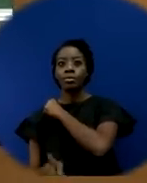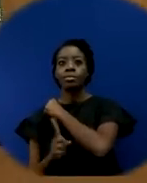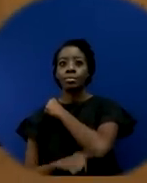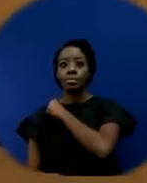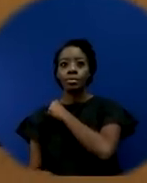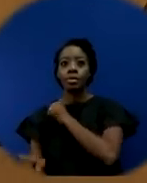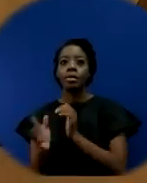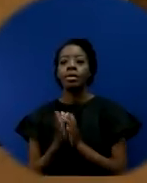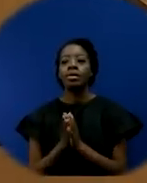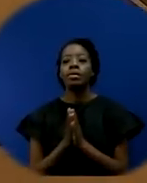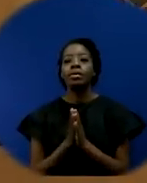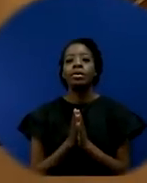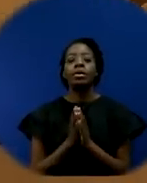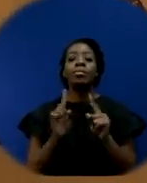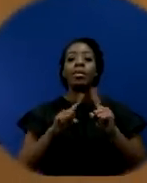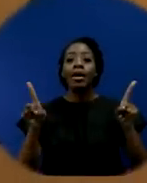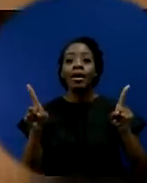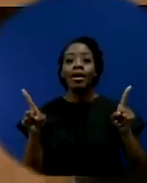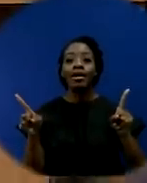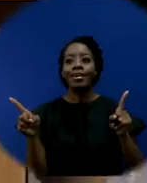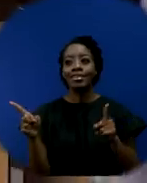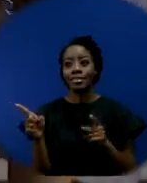There's room. But